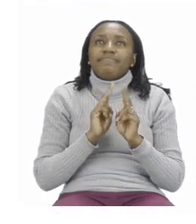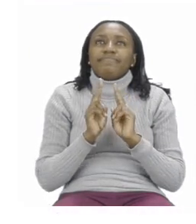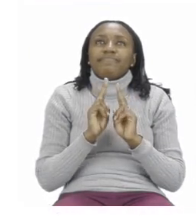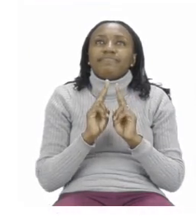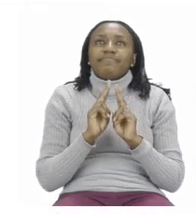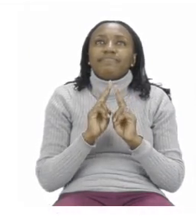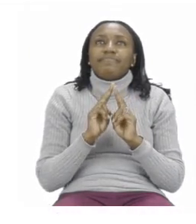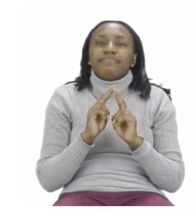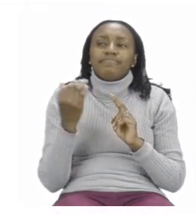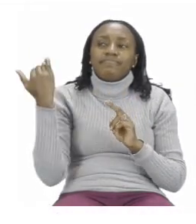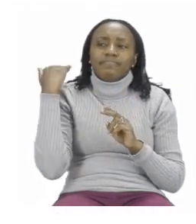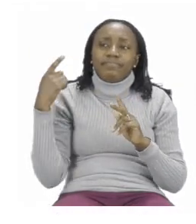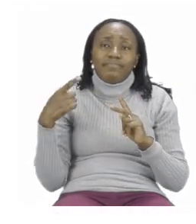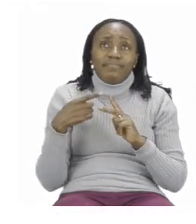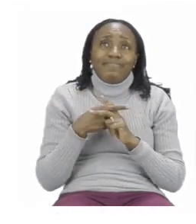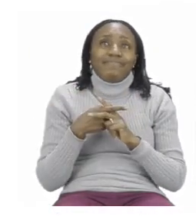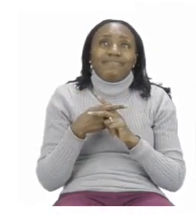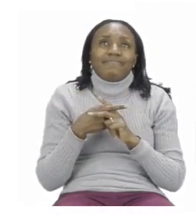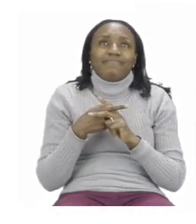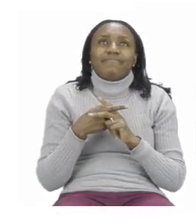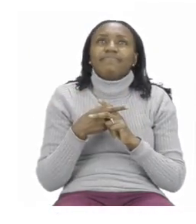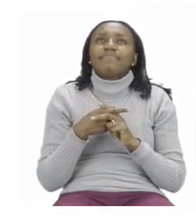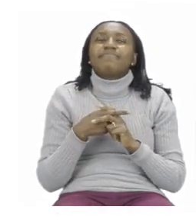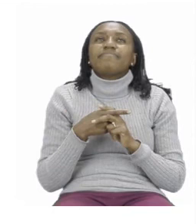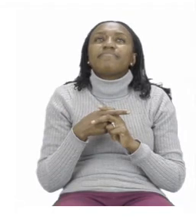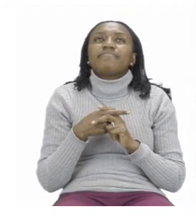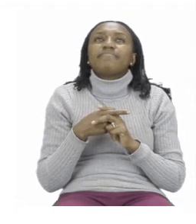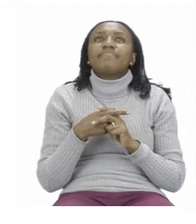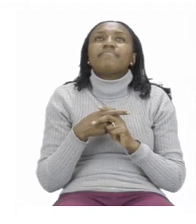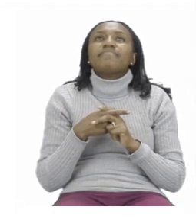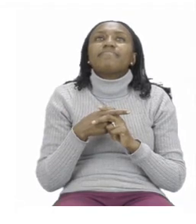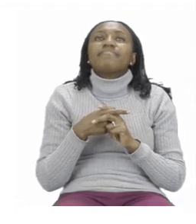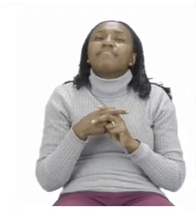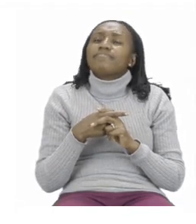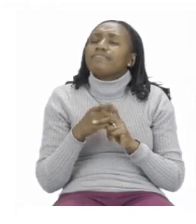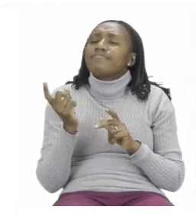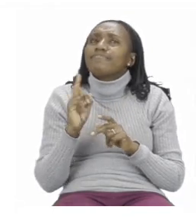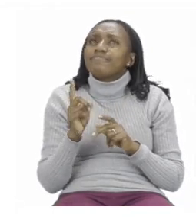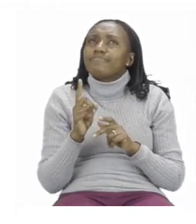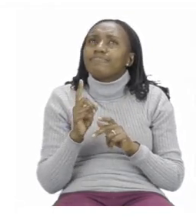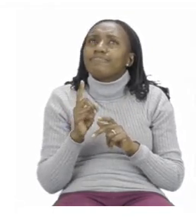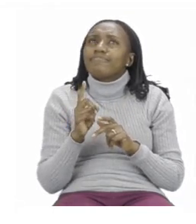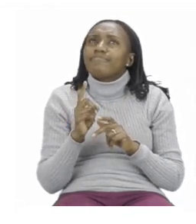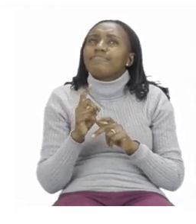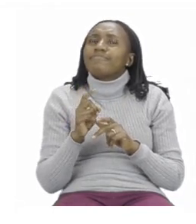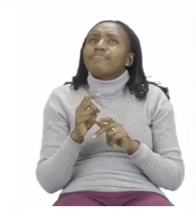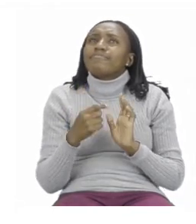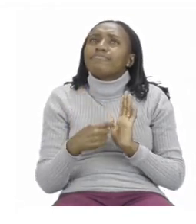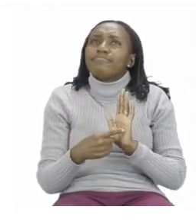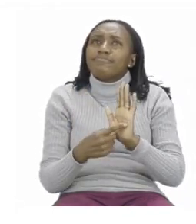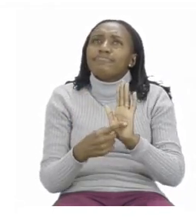simple past tense. It says, the simple past tense expresses an action